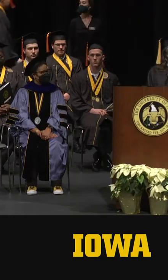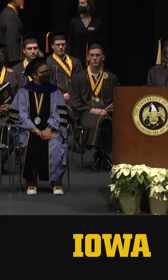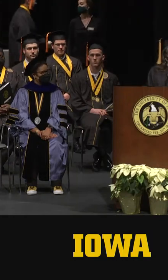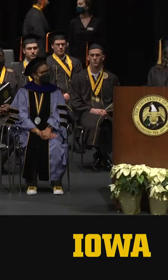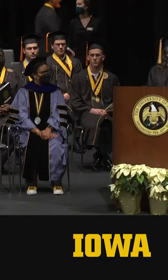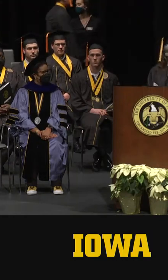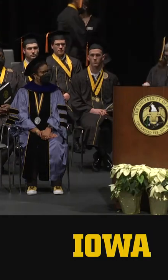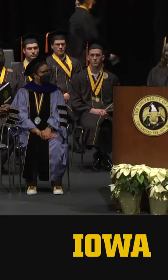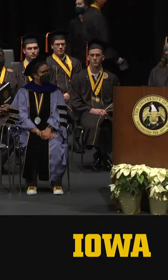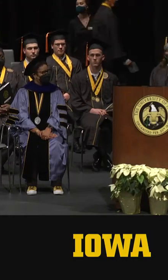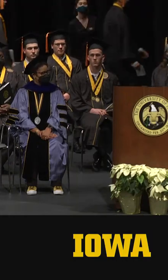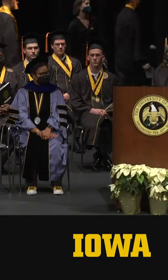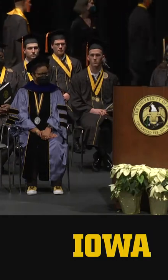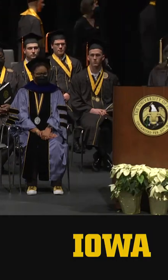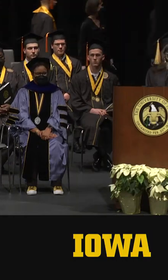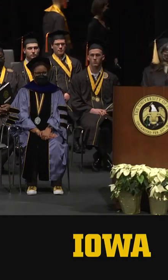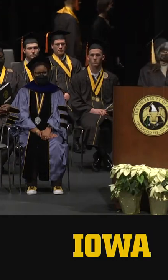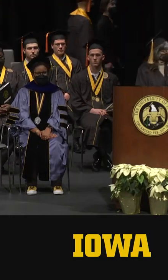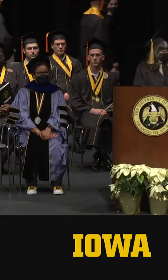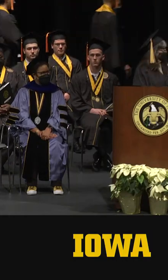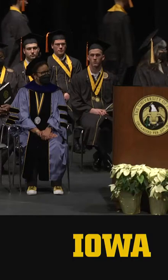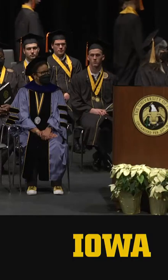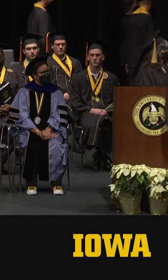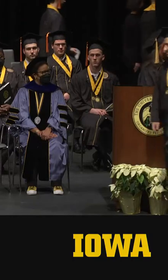Claudio Mema.